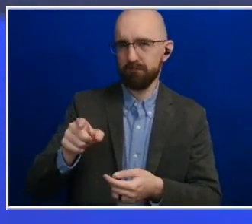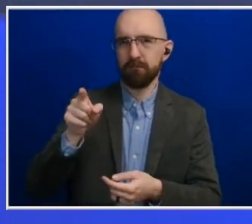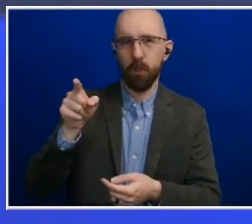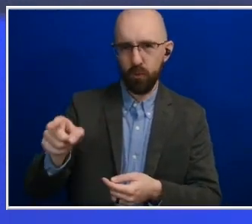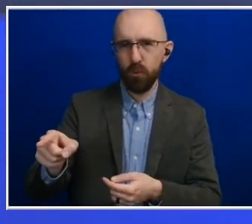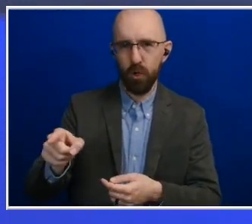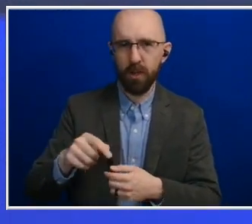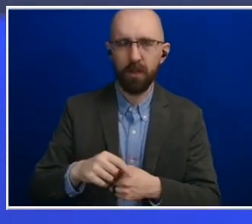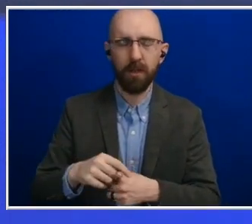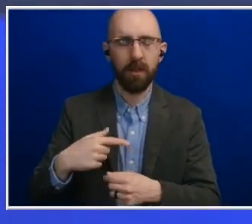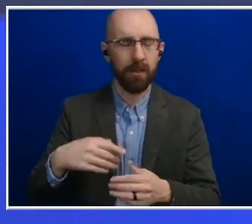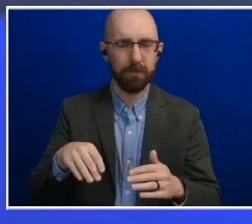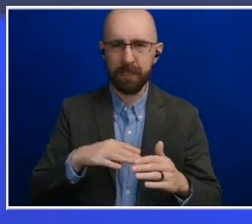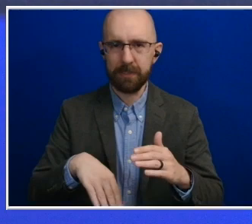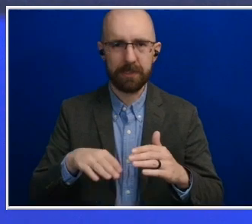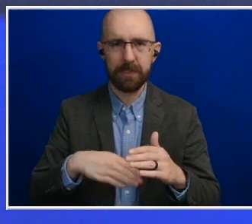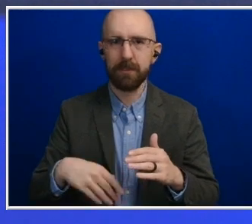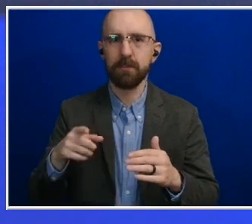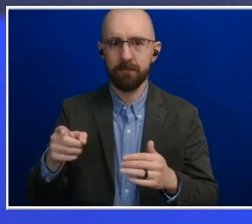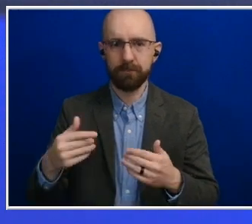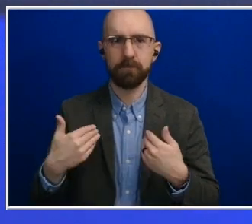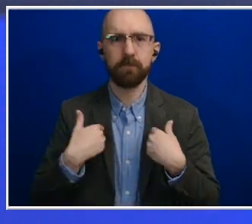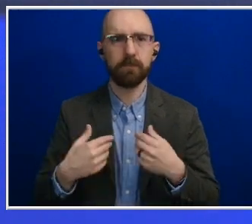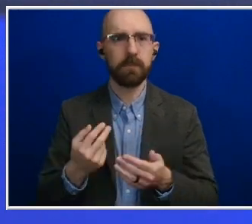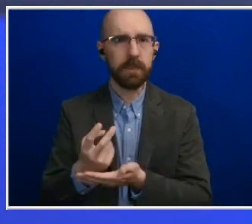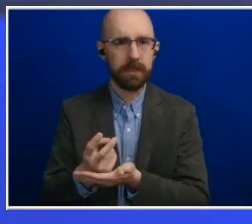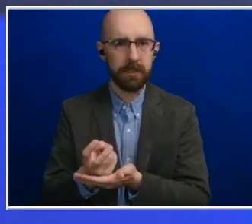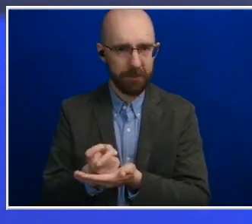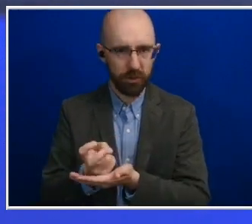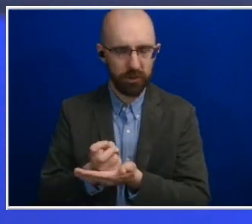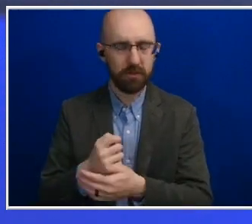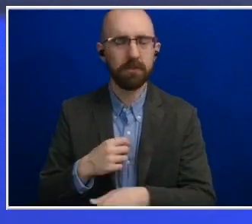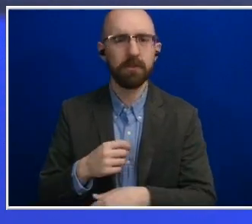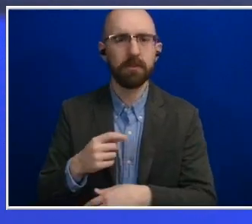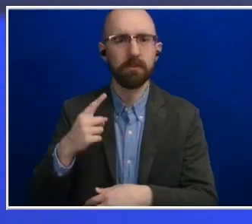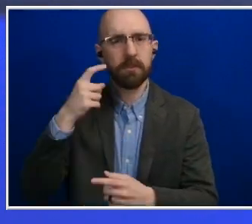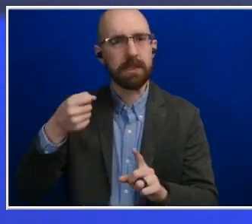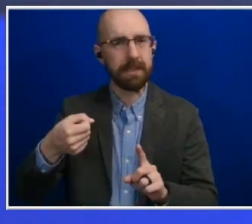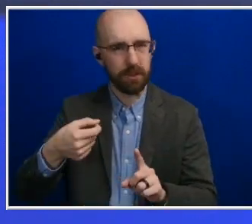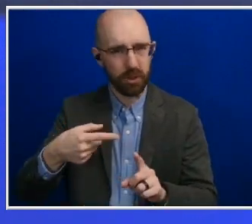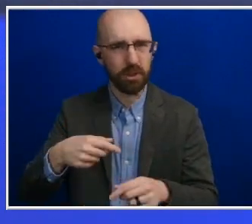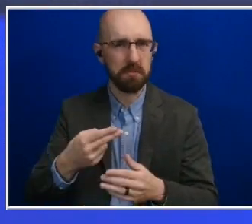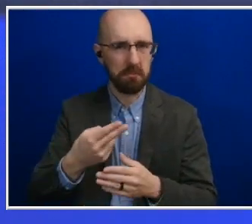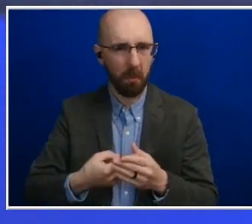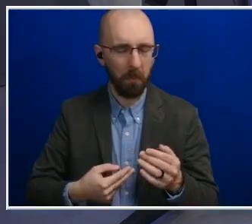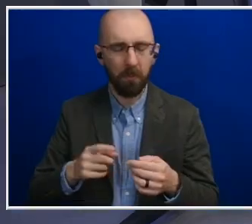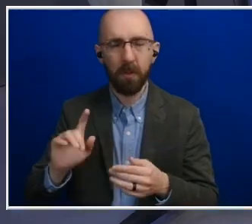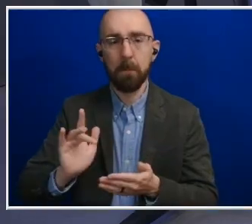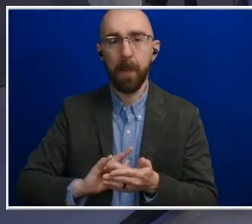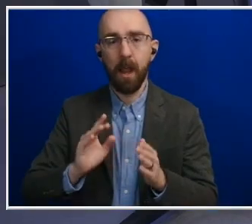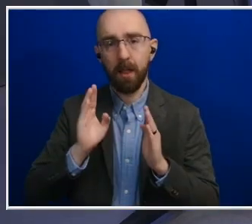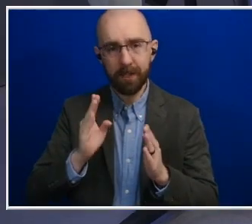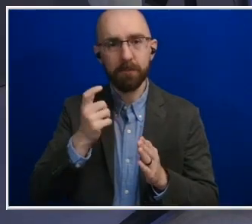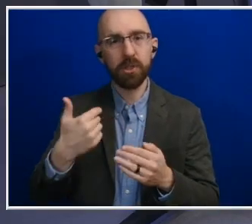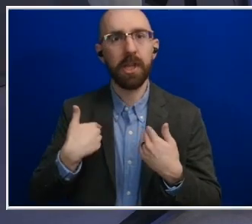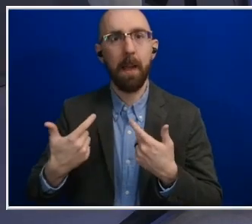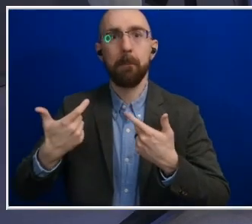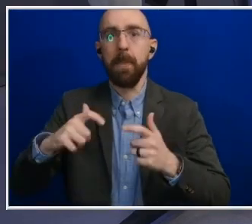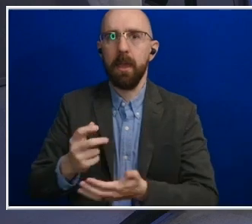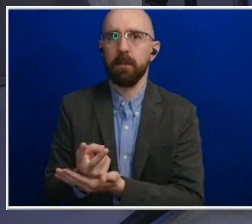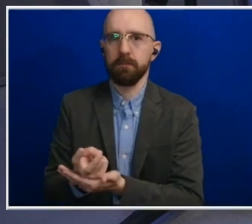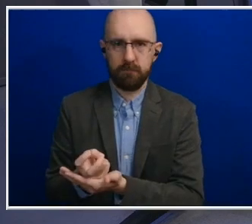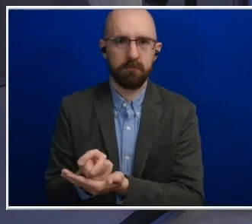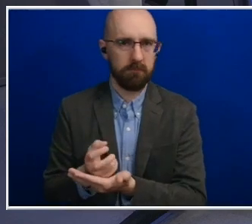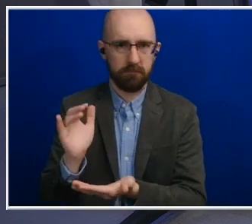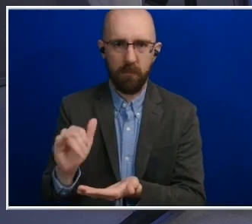essentially she was having these seizures and only came to medical attention because she had another big one. So those odd symptoms would have